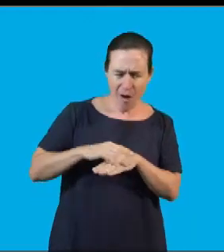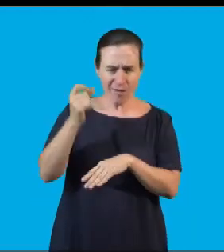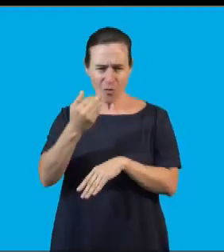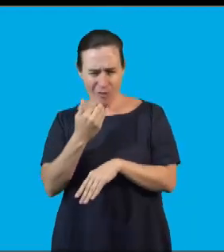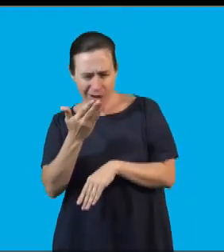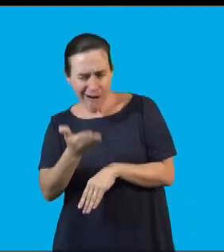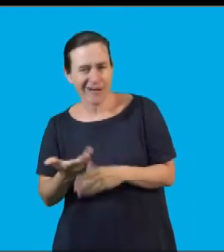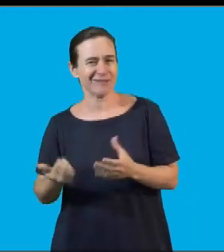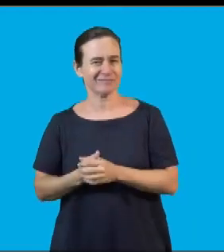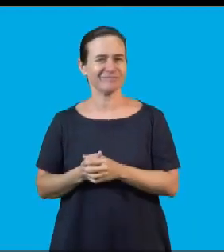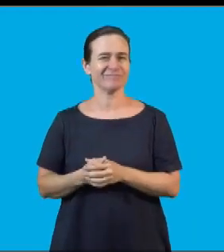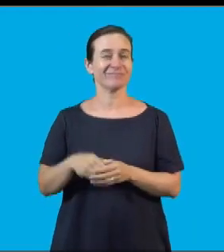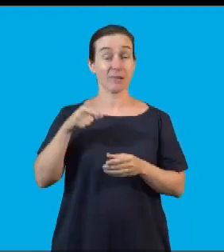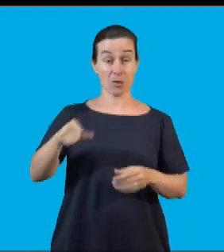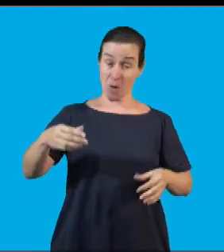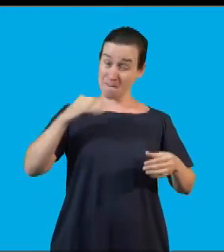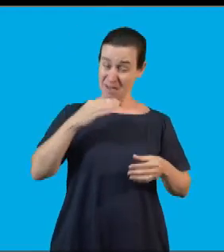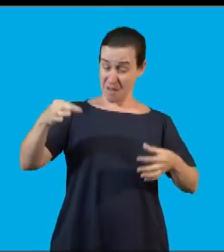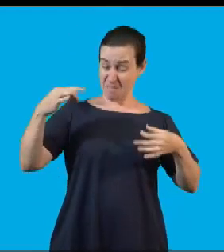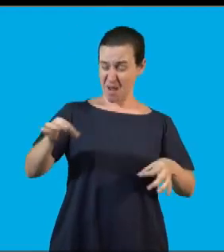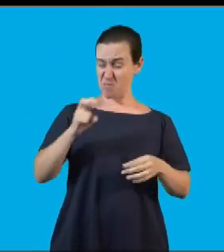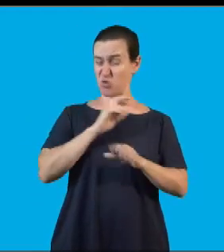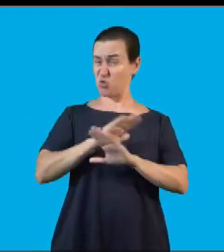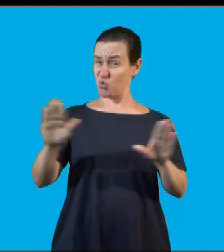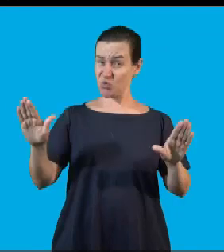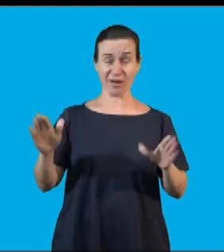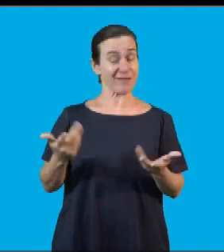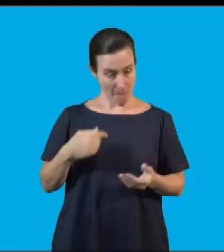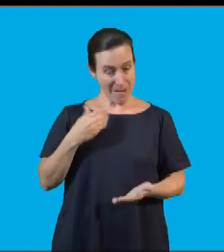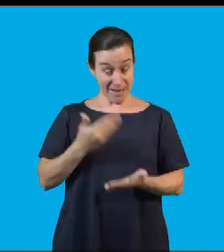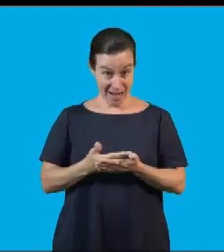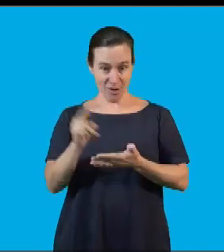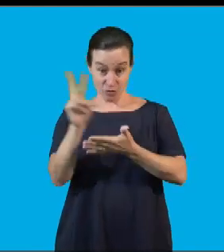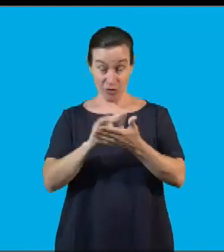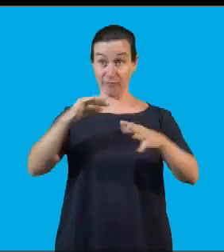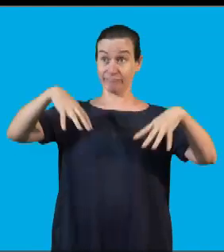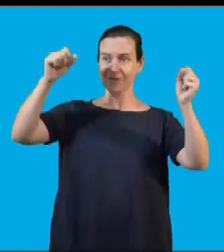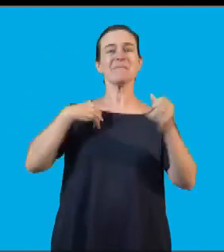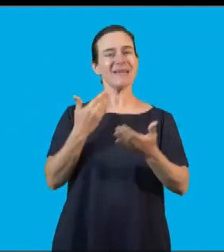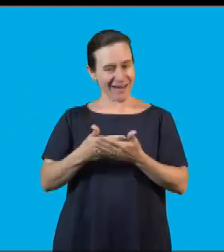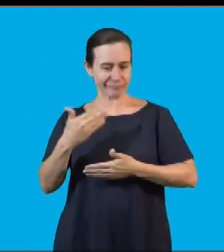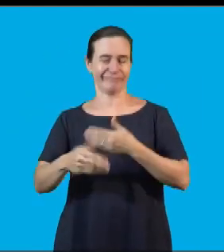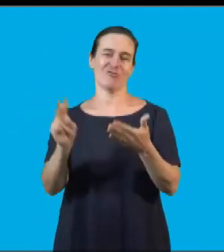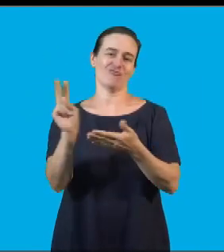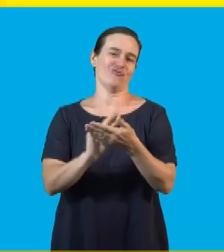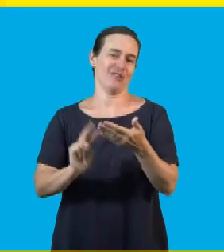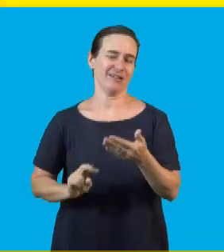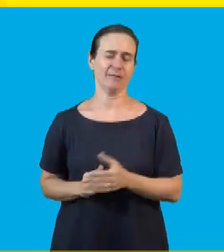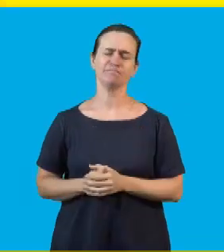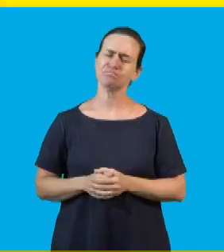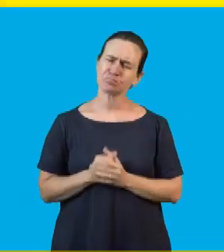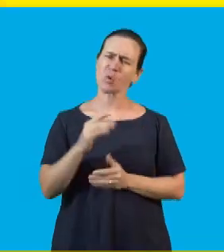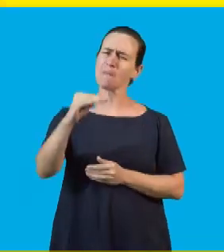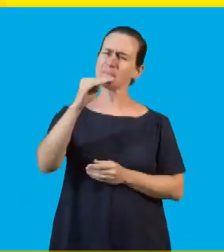it. Paper does not render itself useless in a power cut. Remember, we are looking for the author's attitude, the